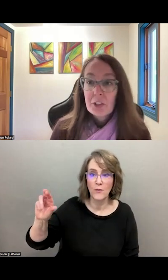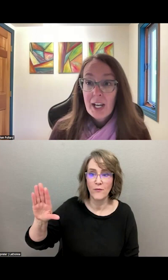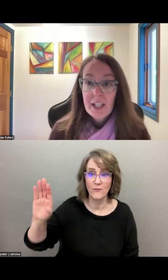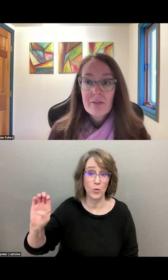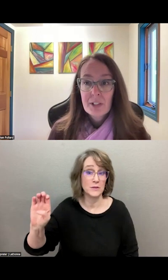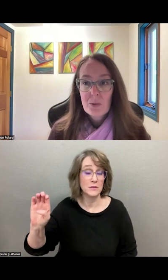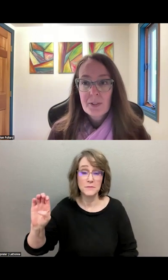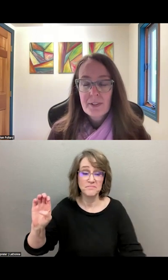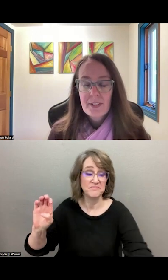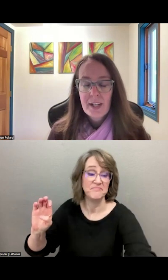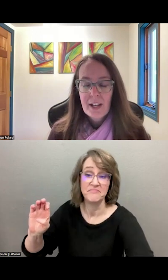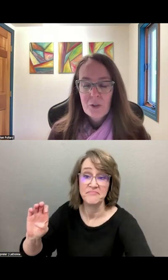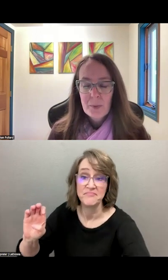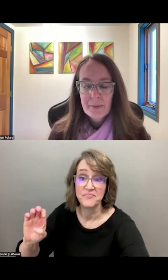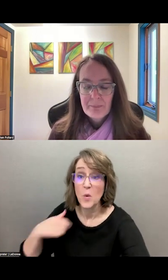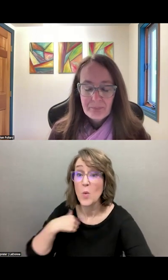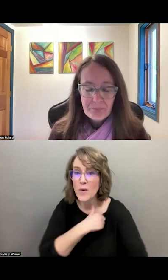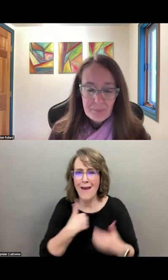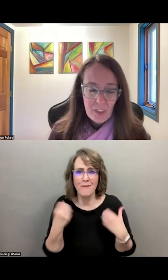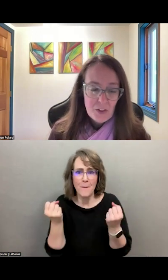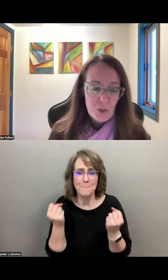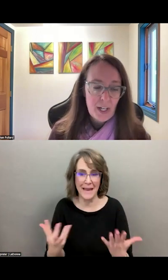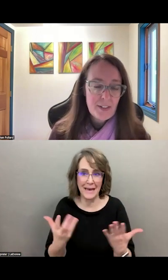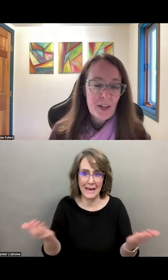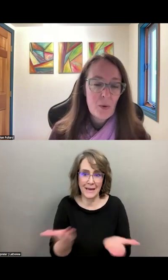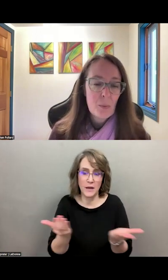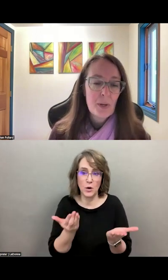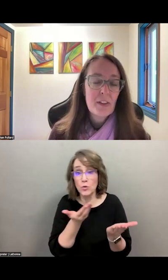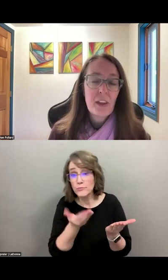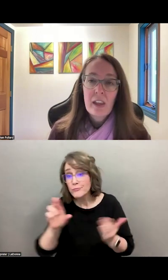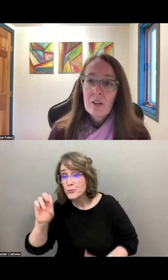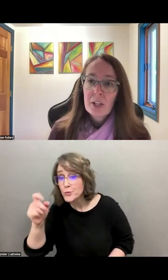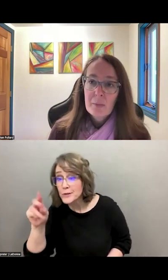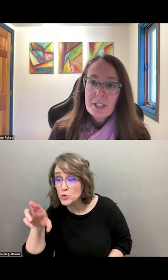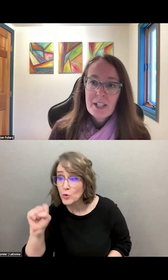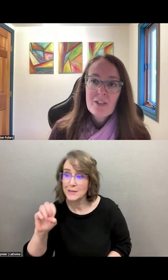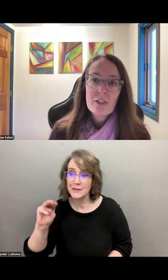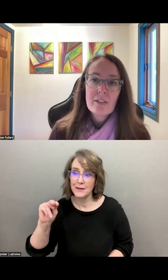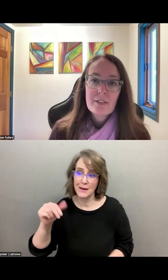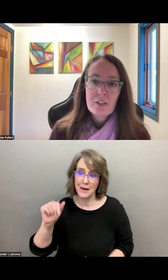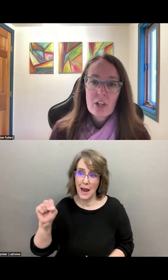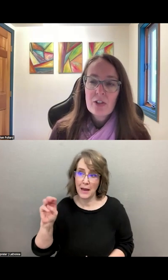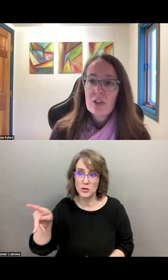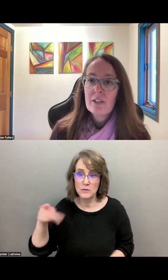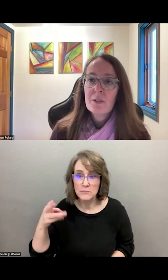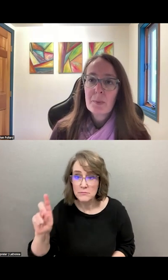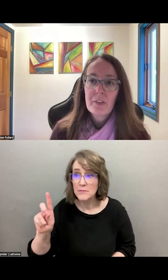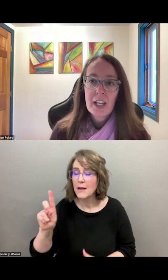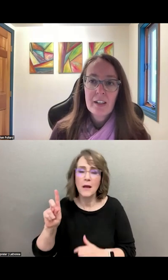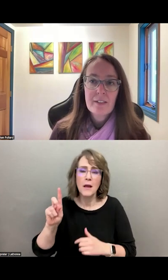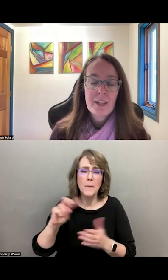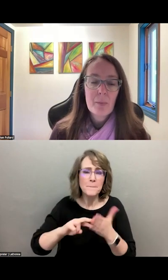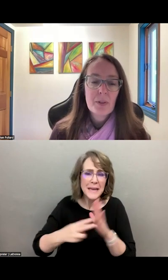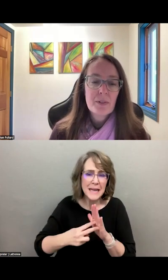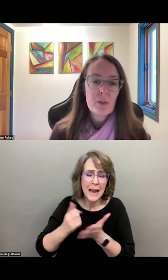a variety of resources at NASHPD to try to help with recommendations, suggestions,